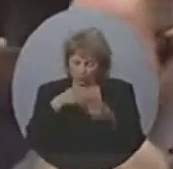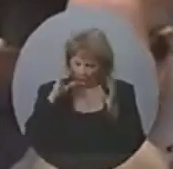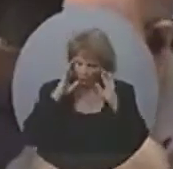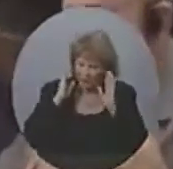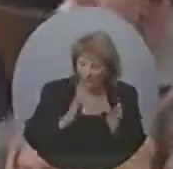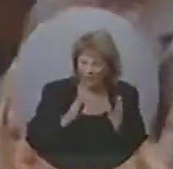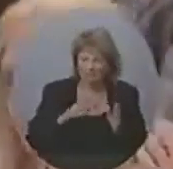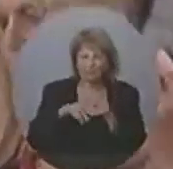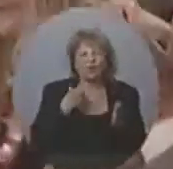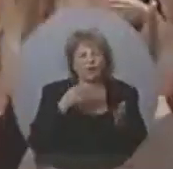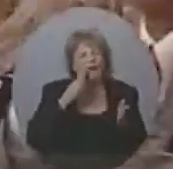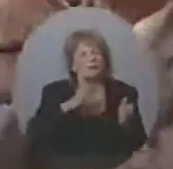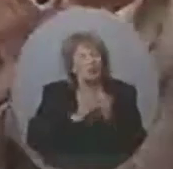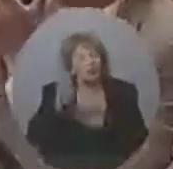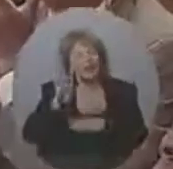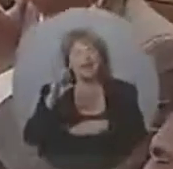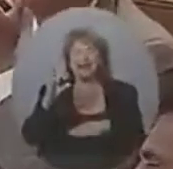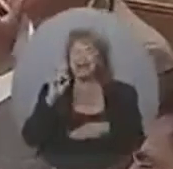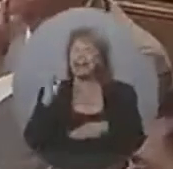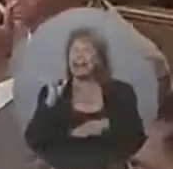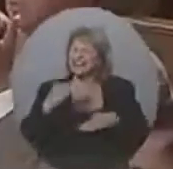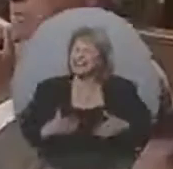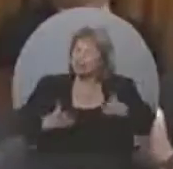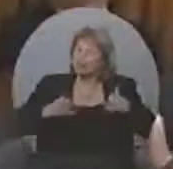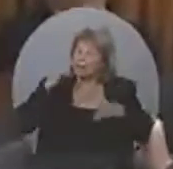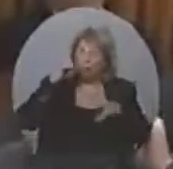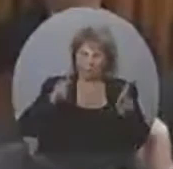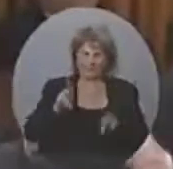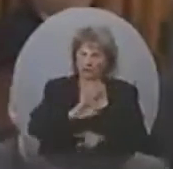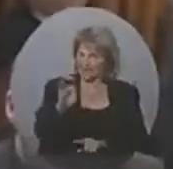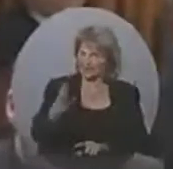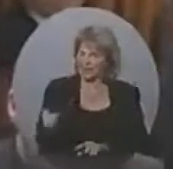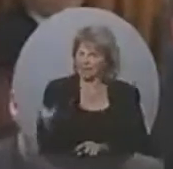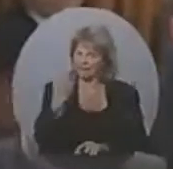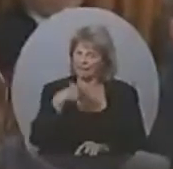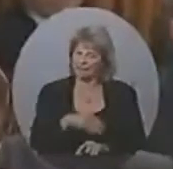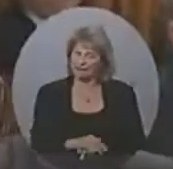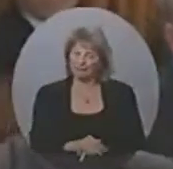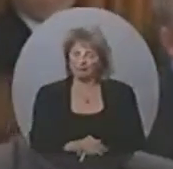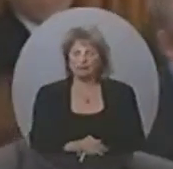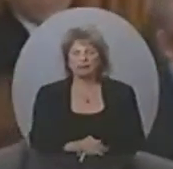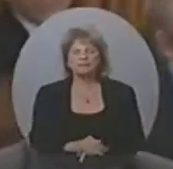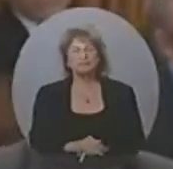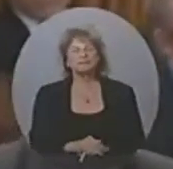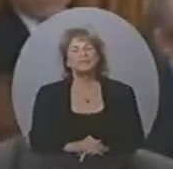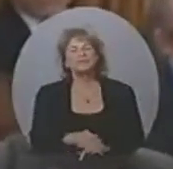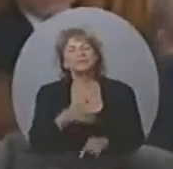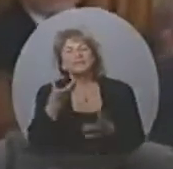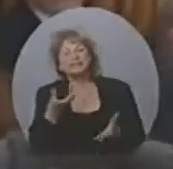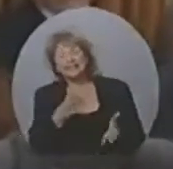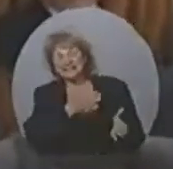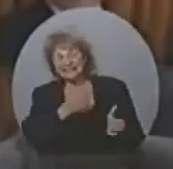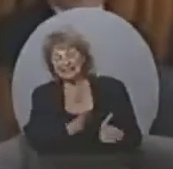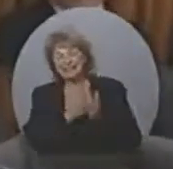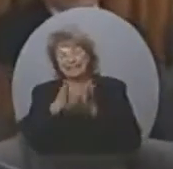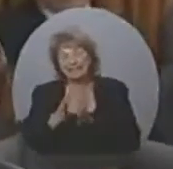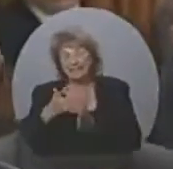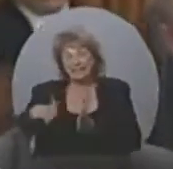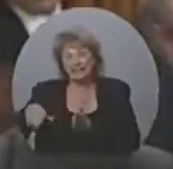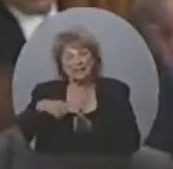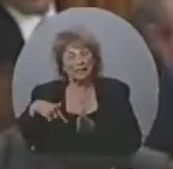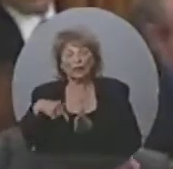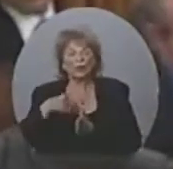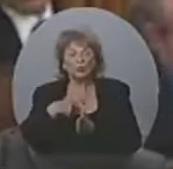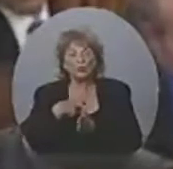of the House. For Burnaby, New Westminster. Well, on this side of the House, Mr. Speaker, we believe in research and development and sound industrial